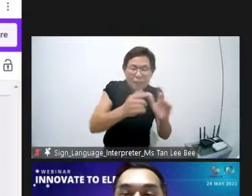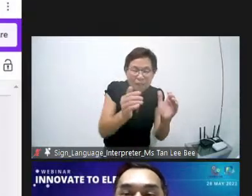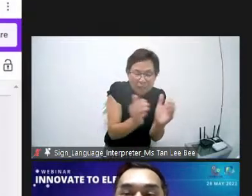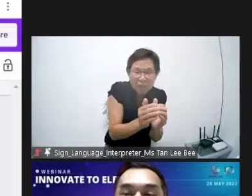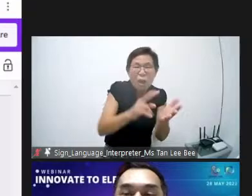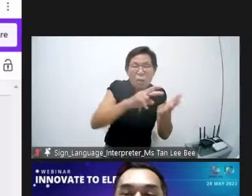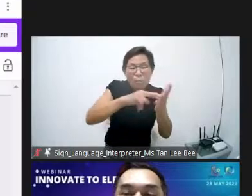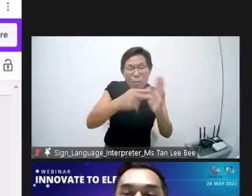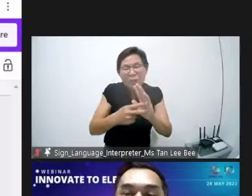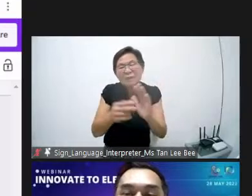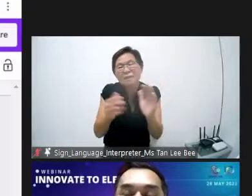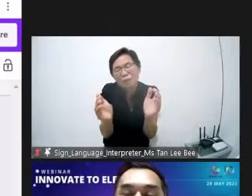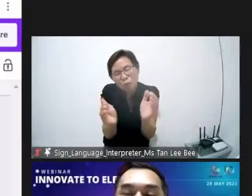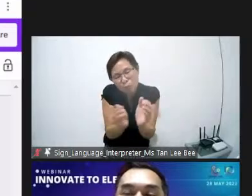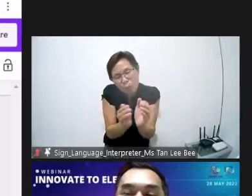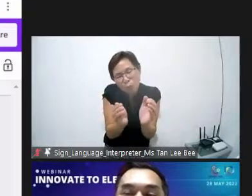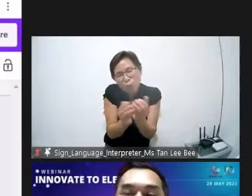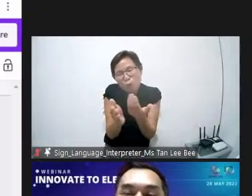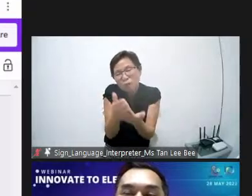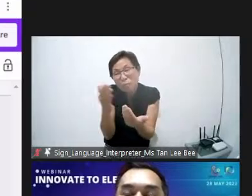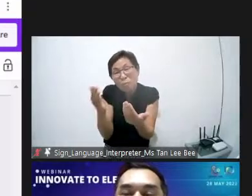sort of reduce the